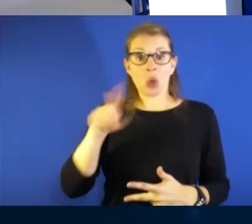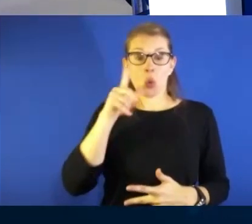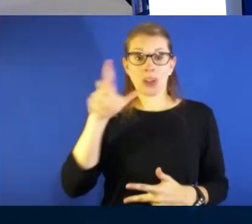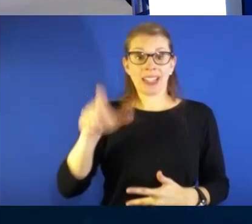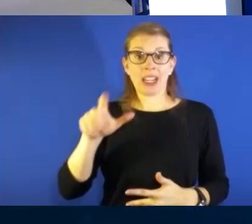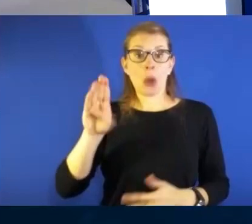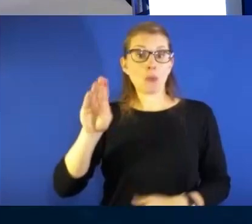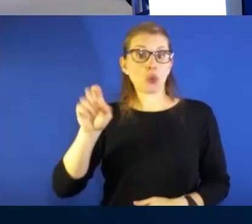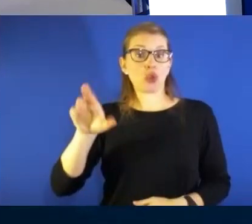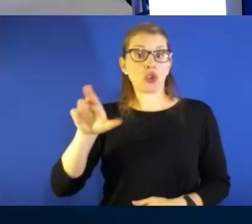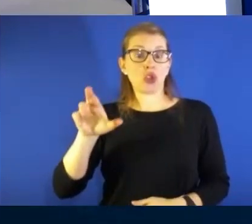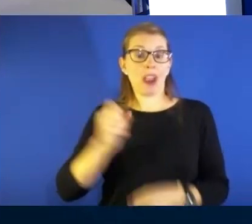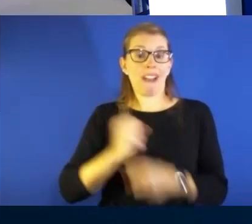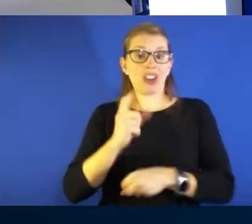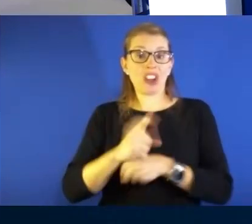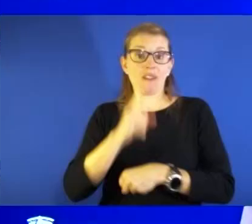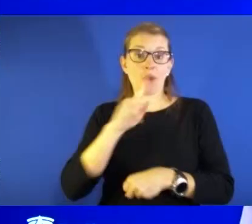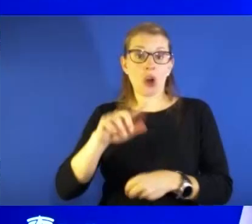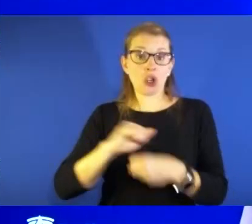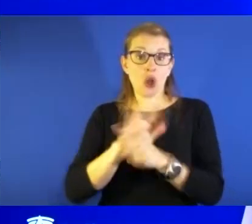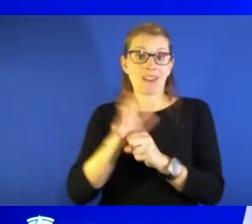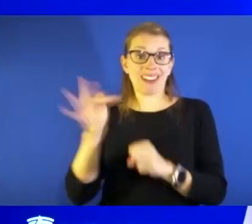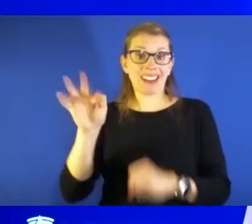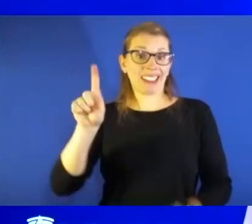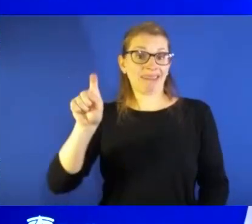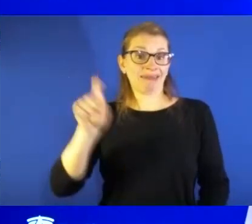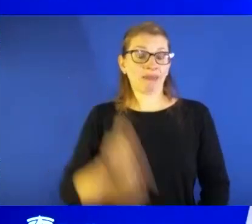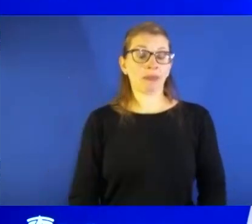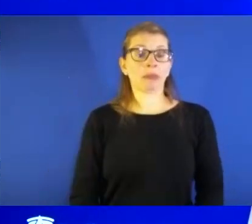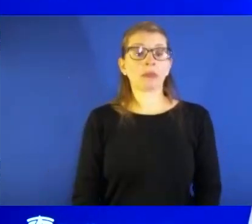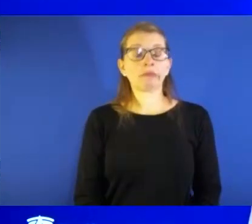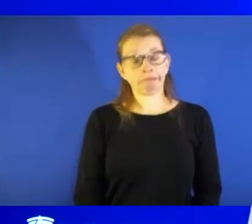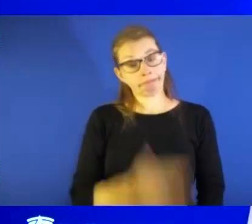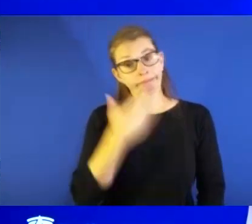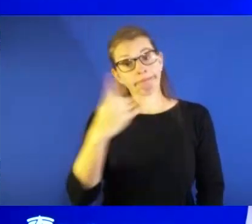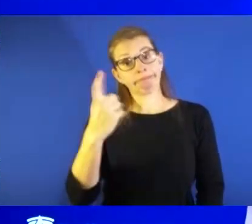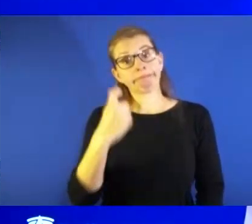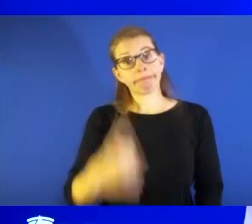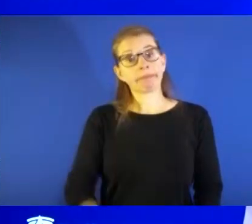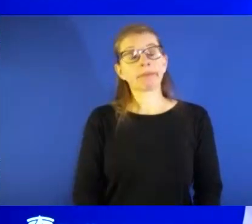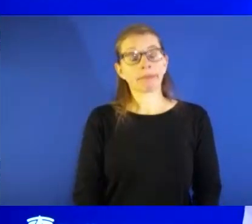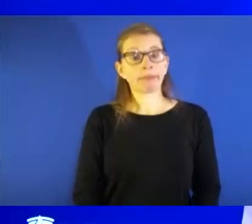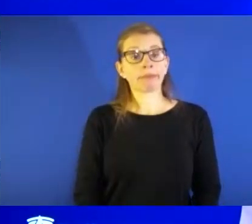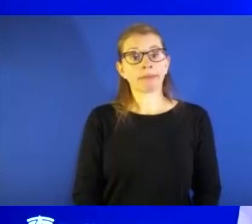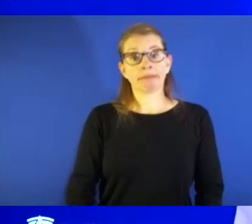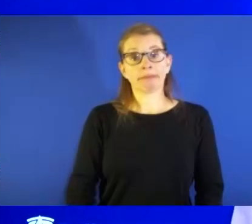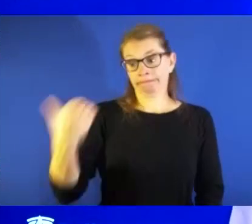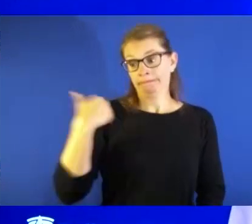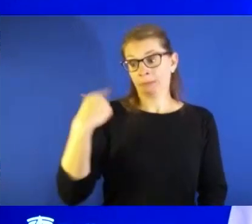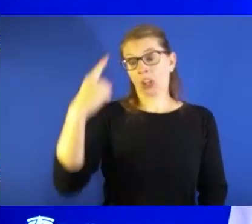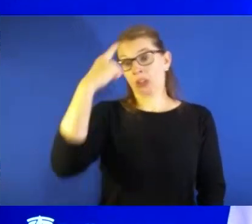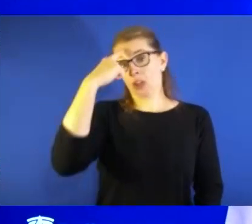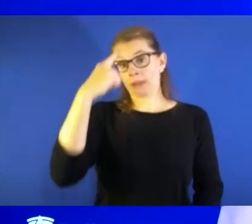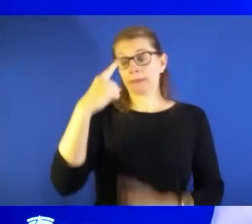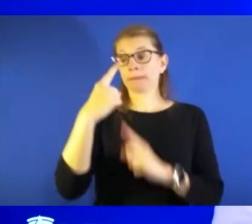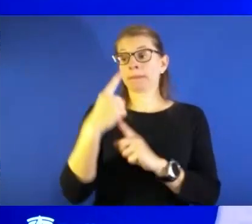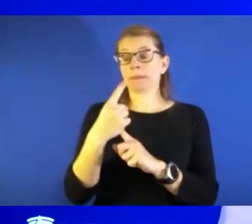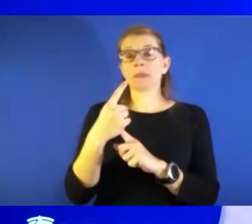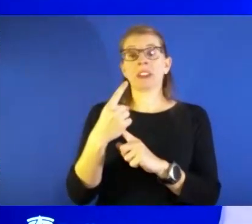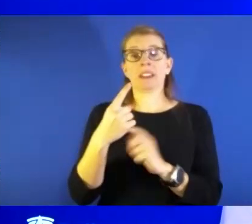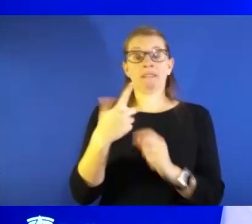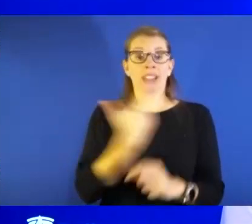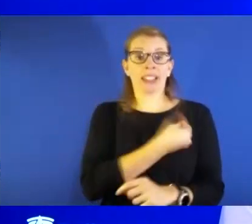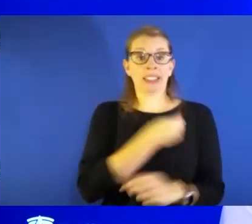COVID-19? I think that's a good question. I think initially we said when vaccines originally were rolled out,